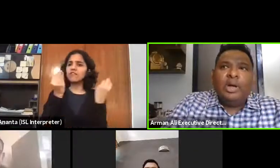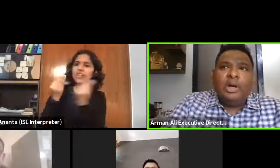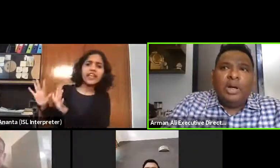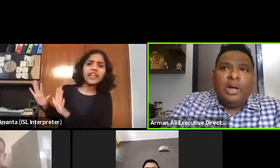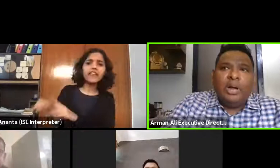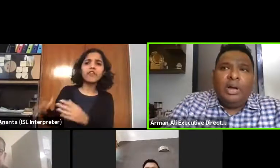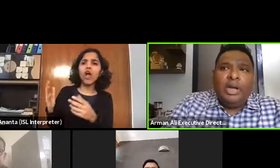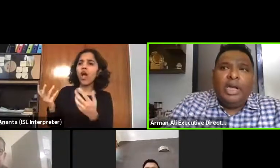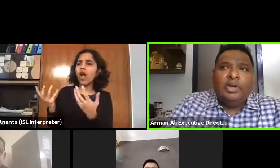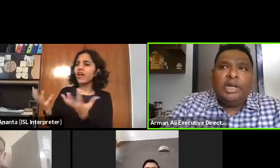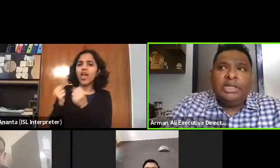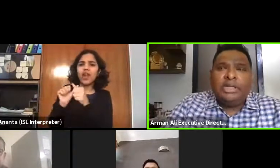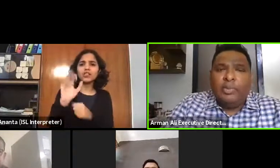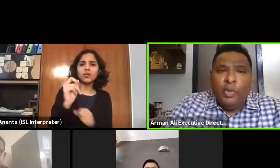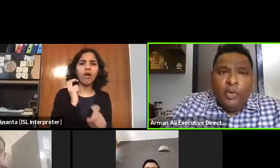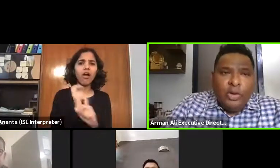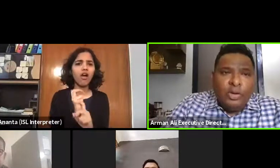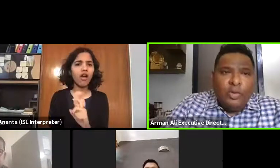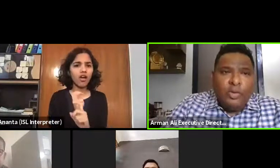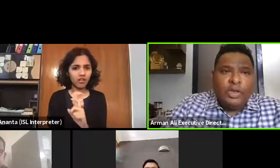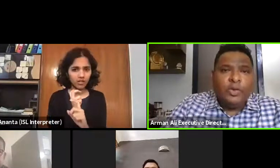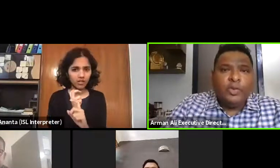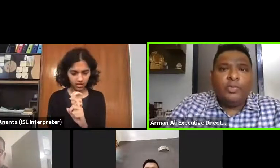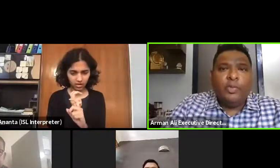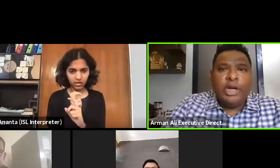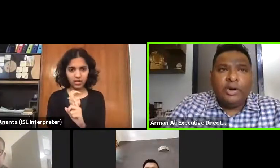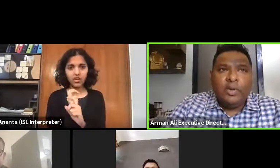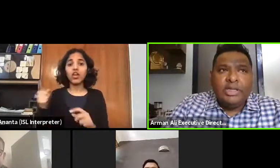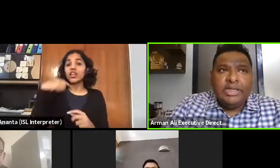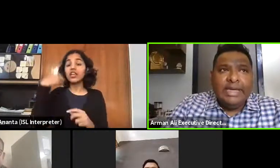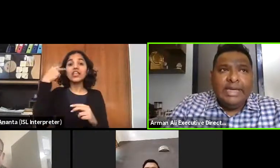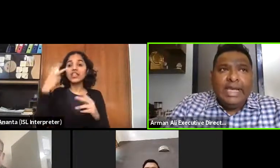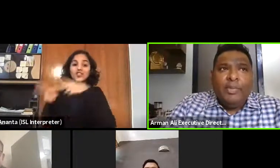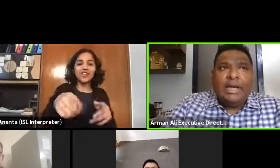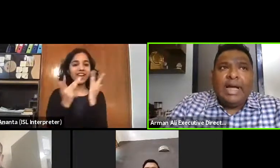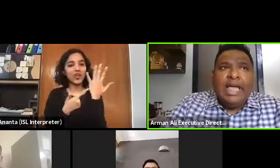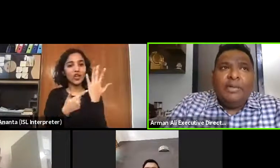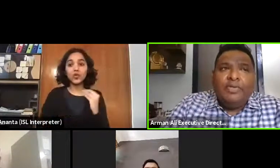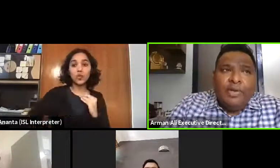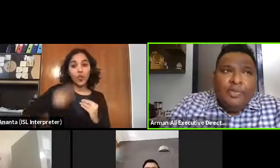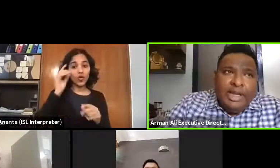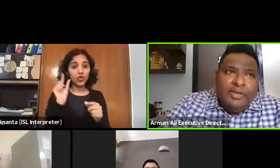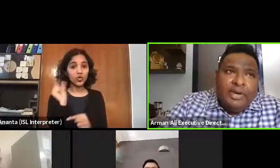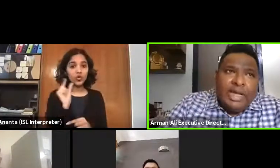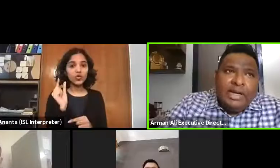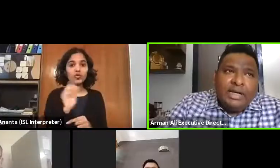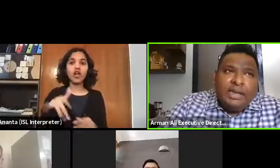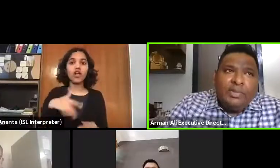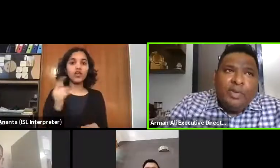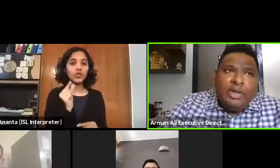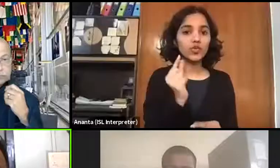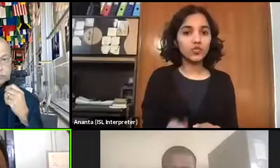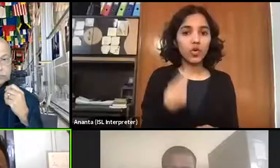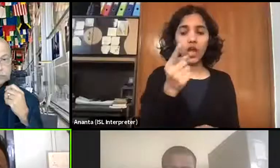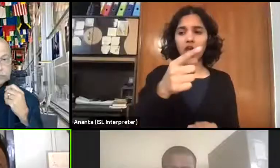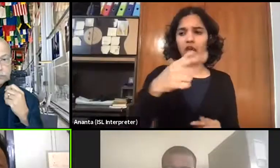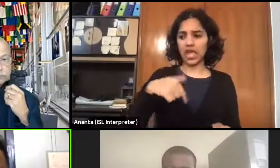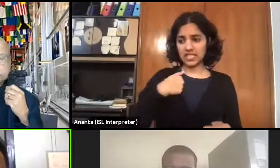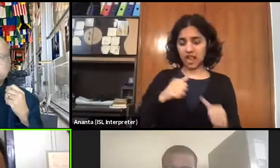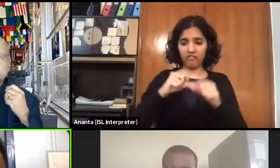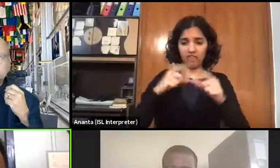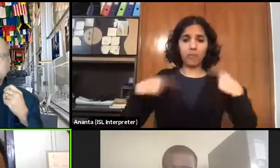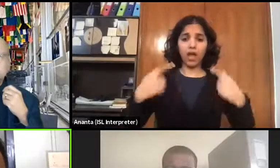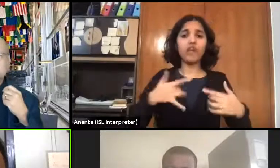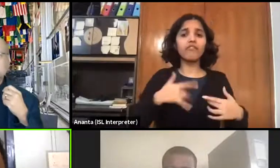into digital mode, the use of more technology. But I'm a firm believer that that if you